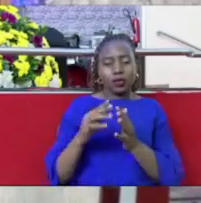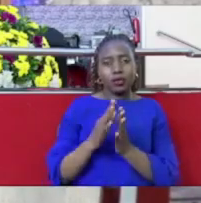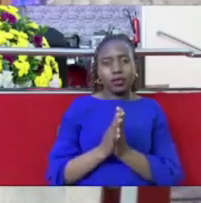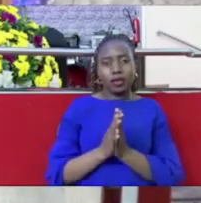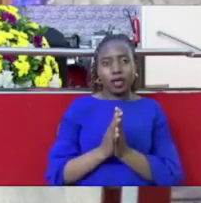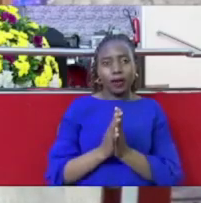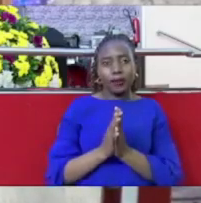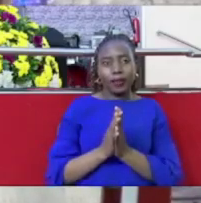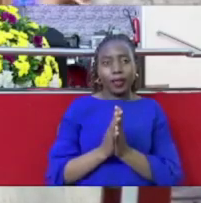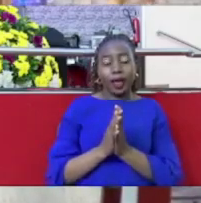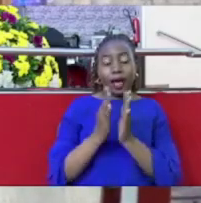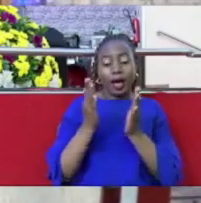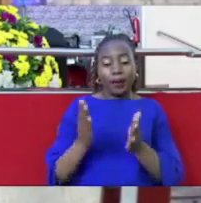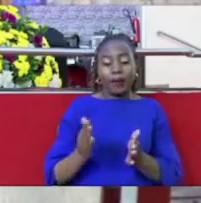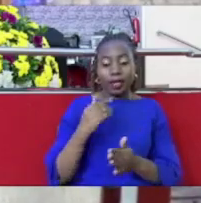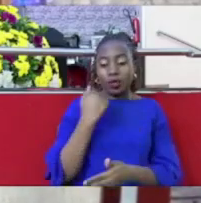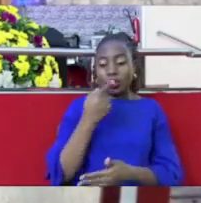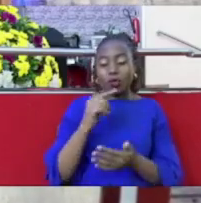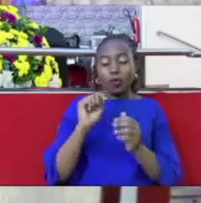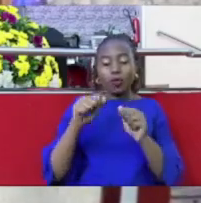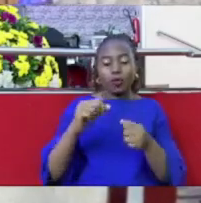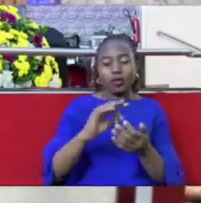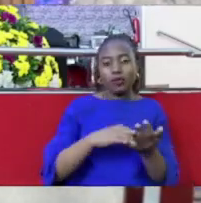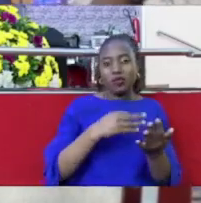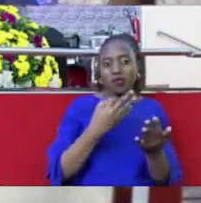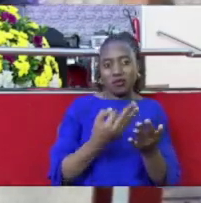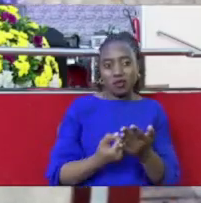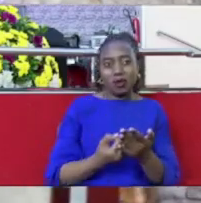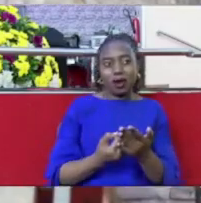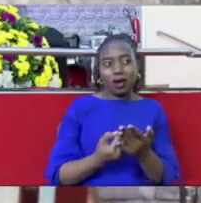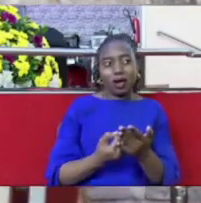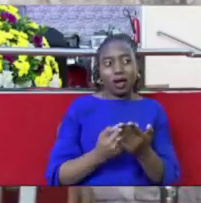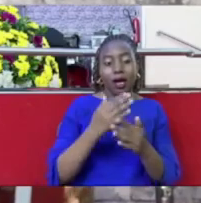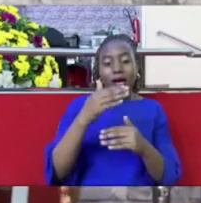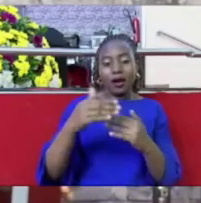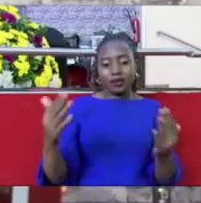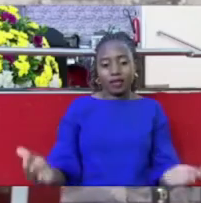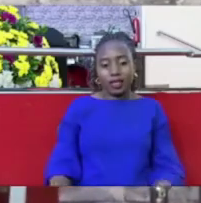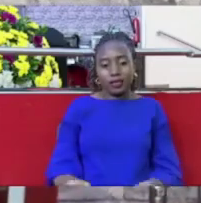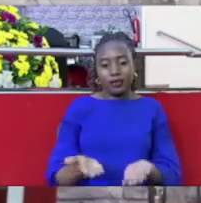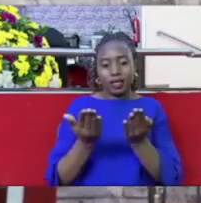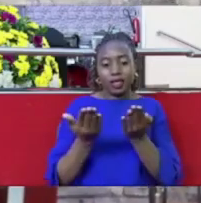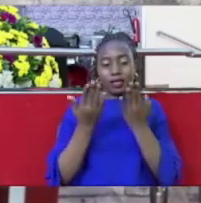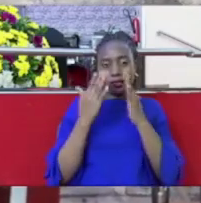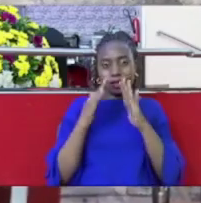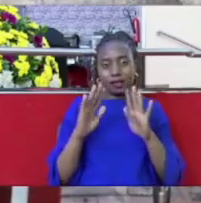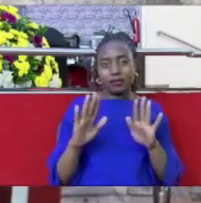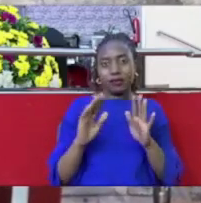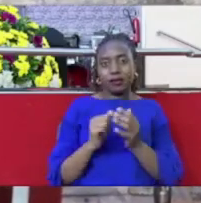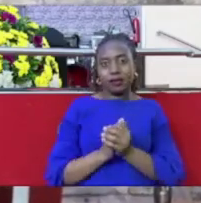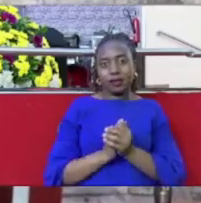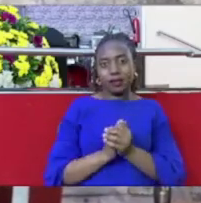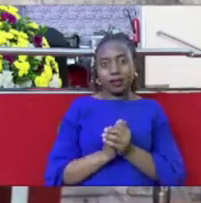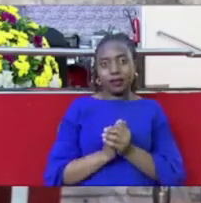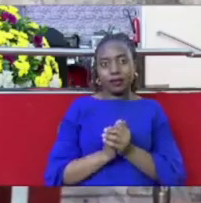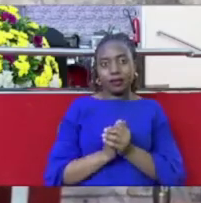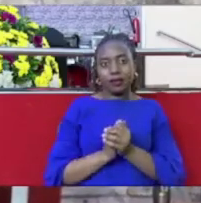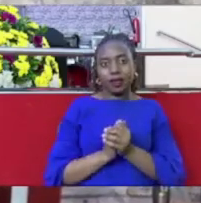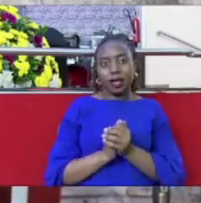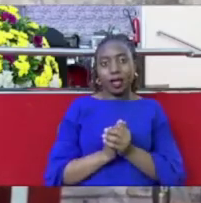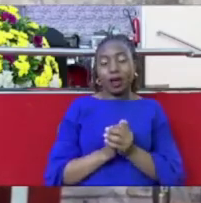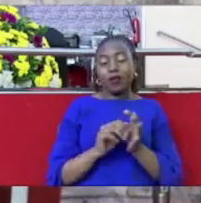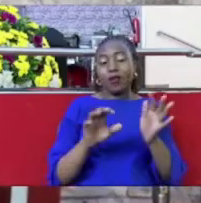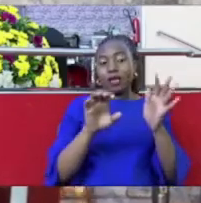fall. Anaona mtu ambaye ataanguka. He has been lifted up kwa to another level. Ameinuliwa kwa kiwango kingine. Is it promotion?